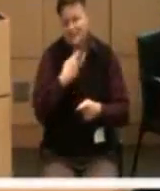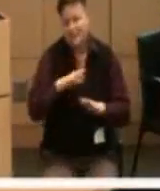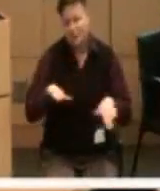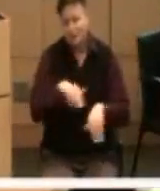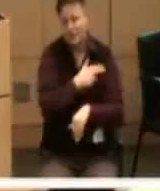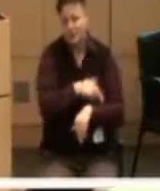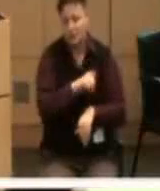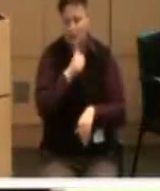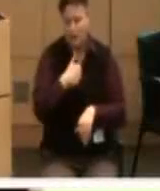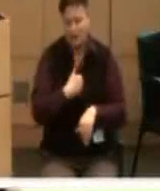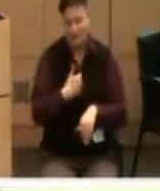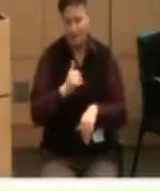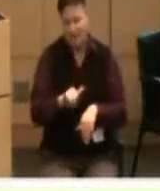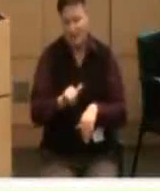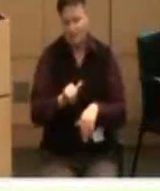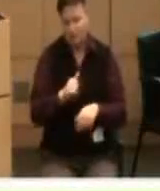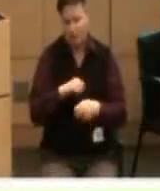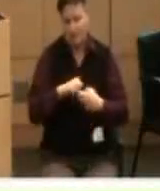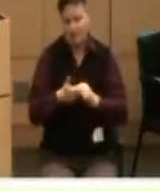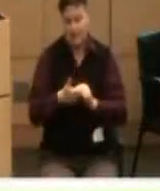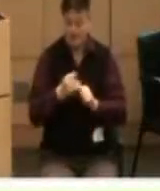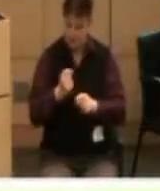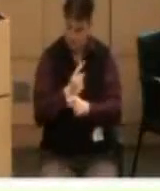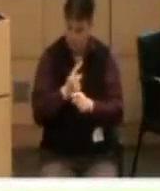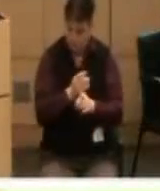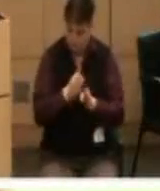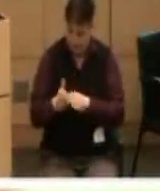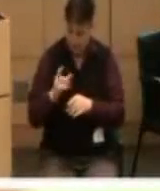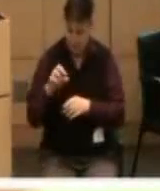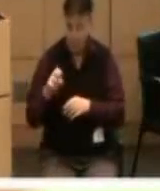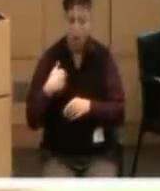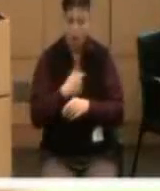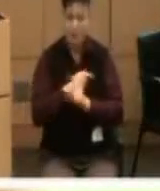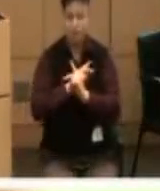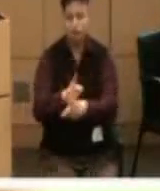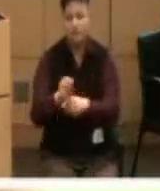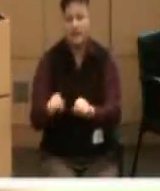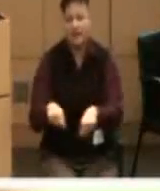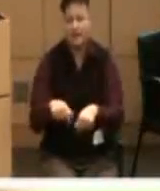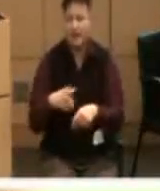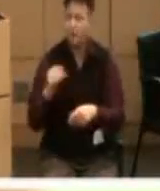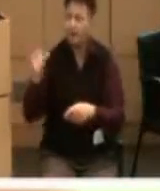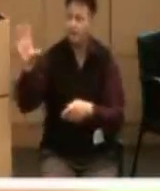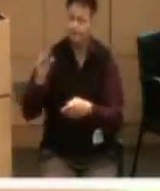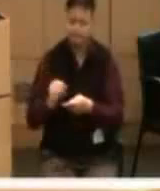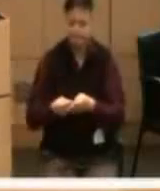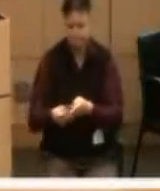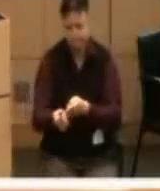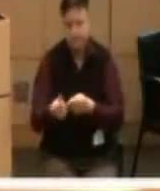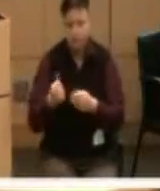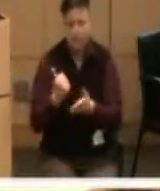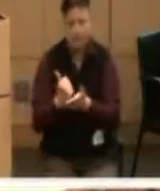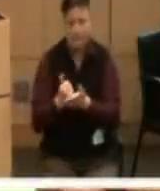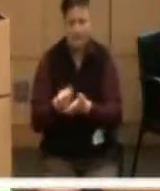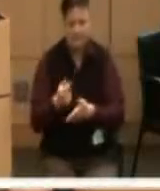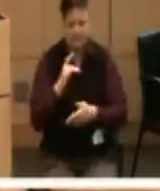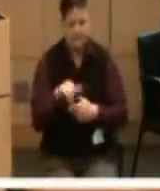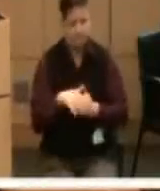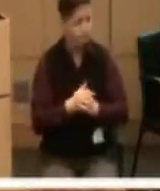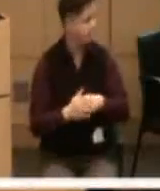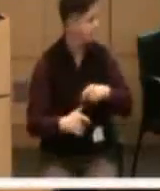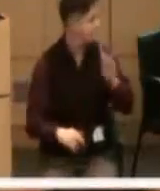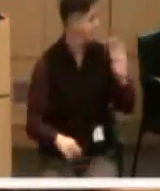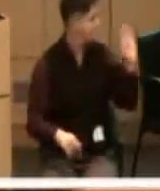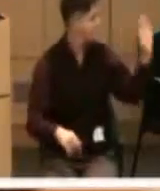our plan of care. Yeah, that's if we think true. It's the appropriate plan of care. Yeah. So I do have a comment, and so it's easy for me to say because I'm not seeing patients anymore in the